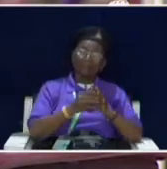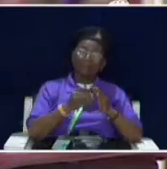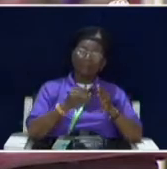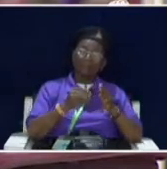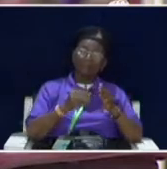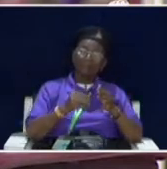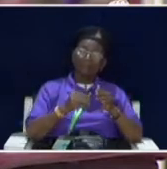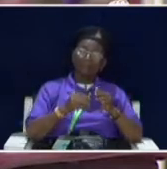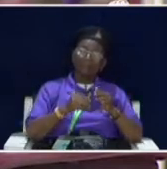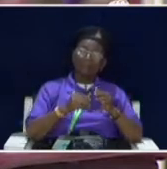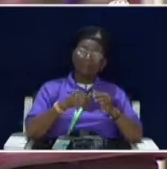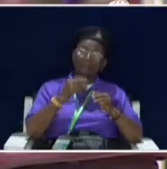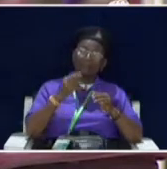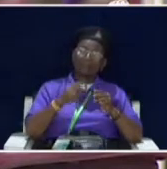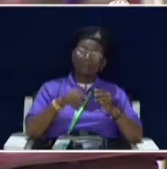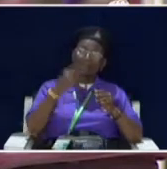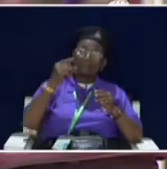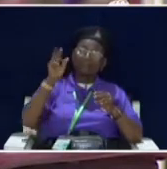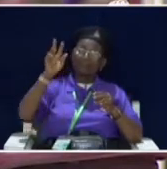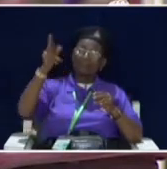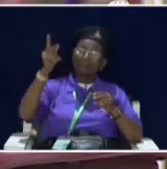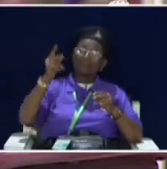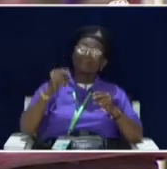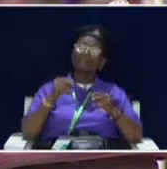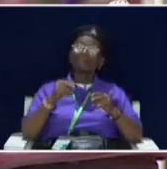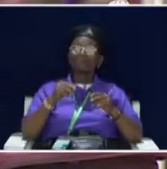even more.